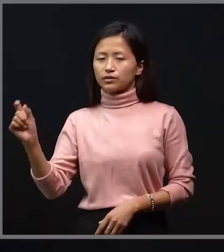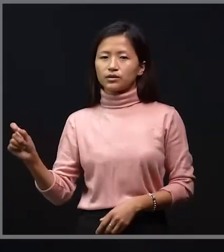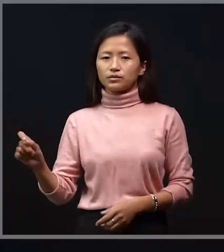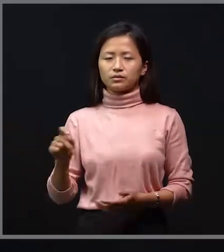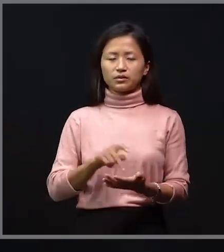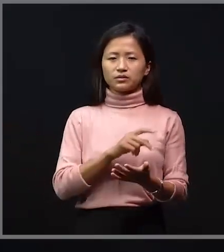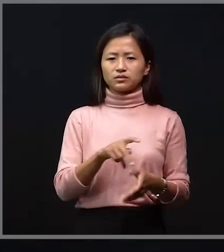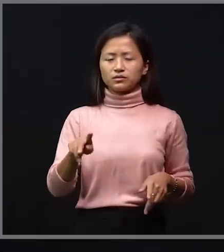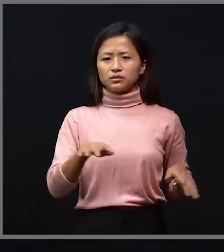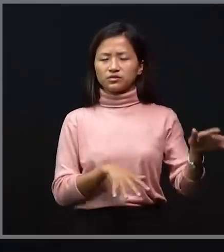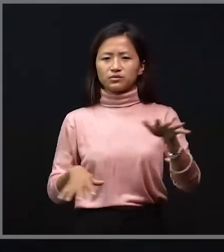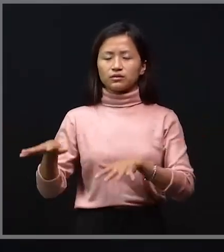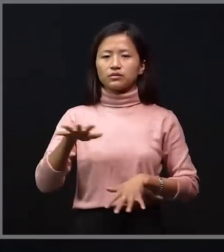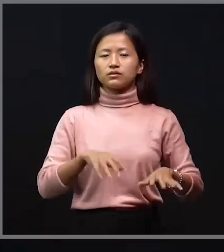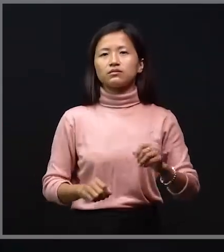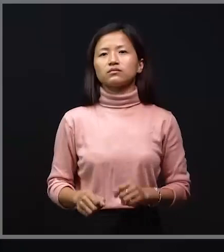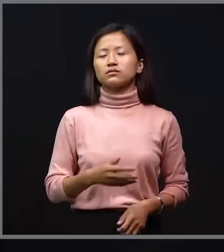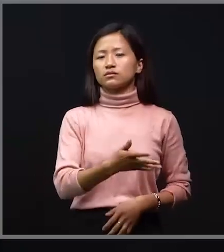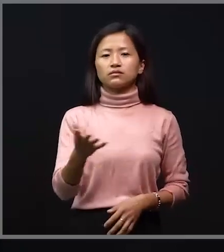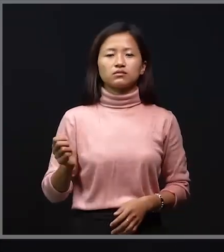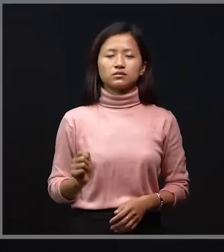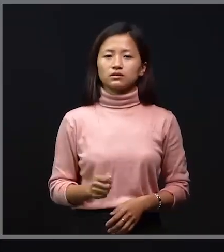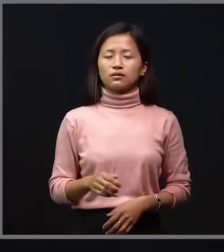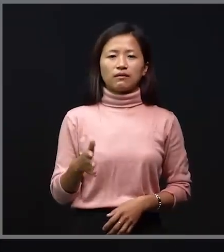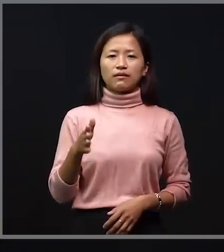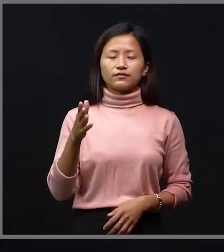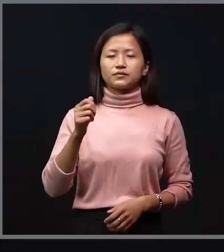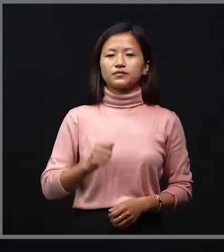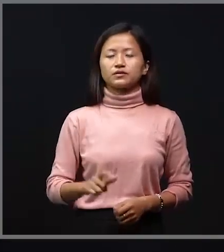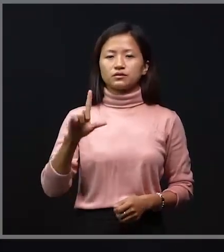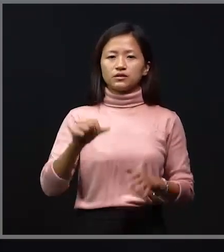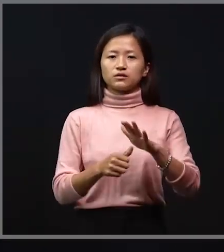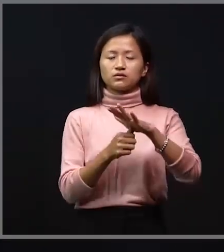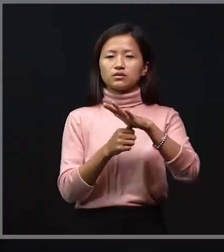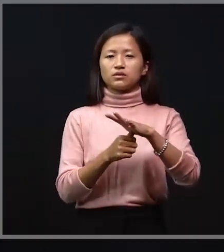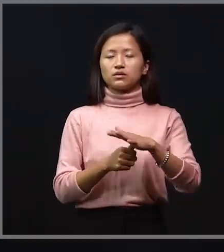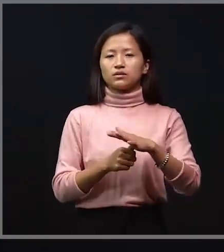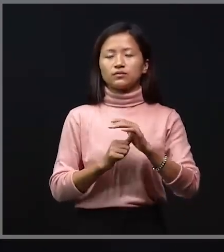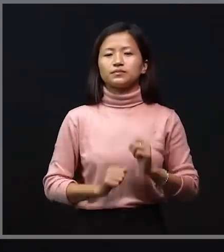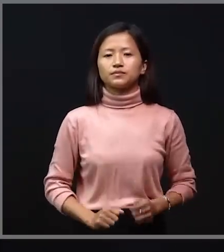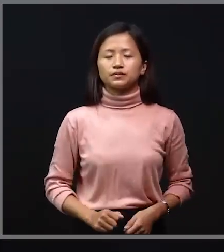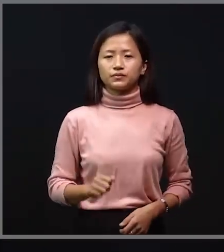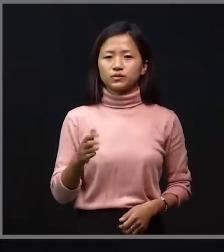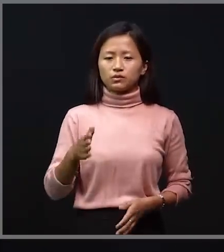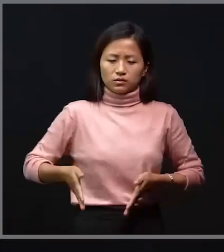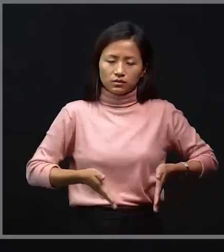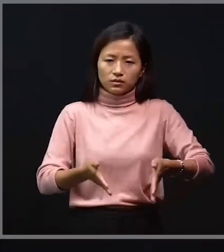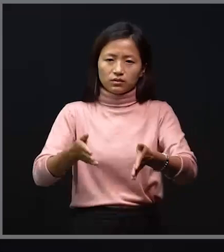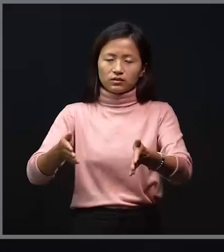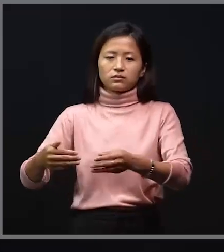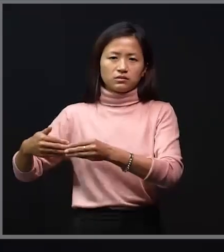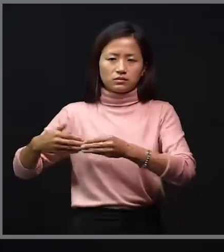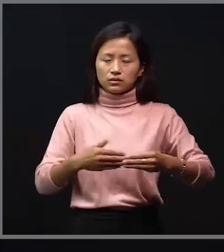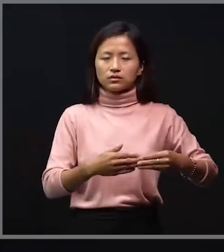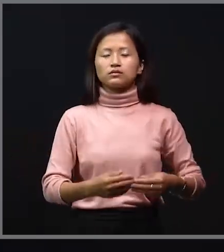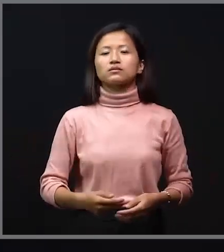participating in it, but they don't have a leader. Okay, leadership was not there. There was no one to guide them, okay, or